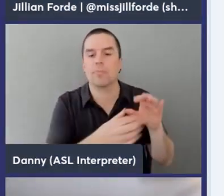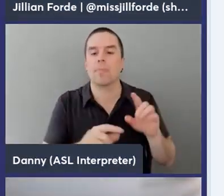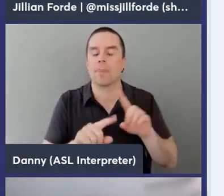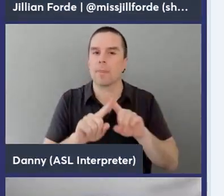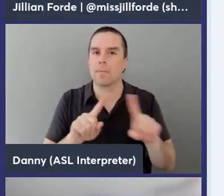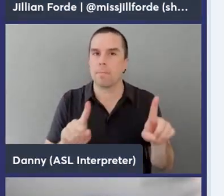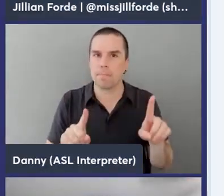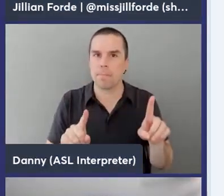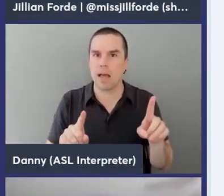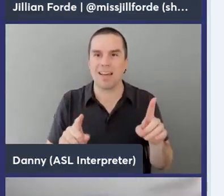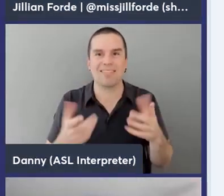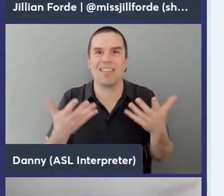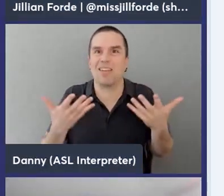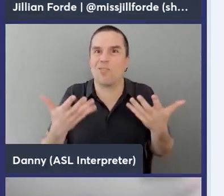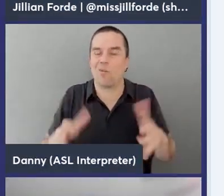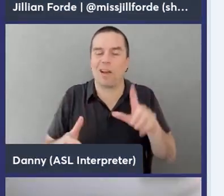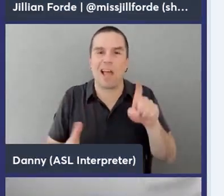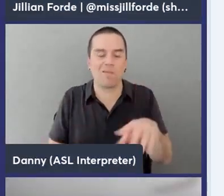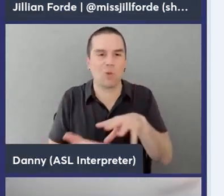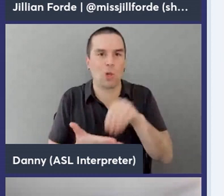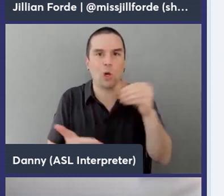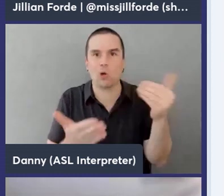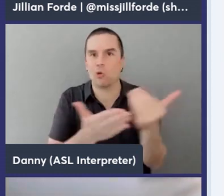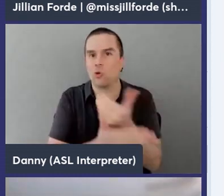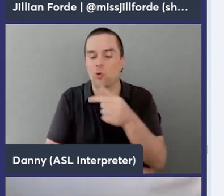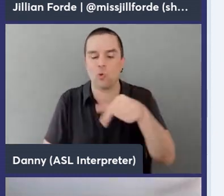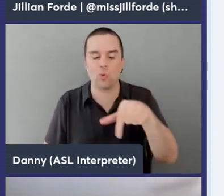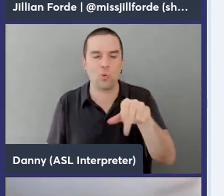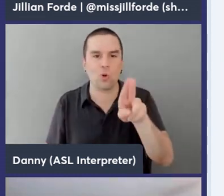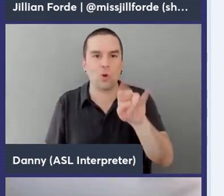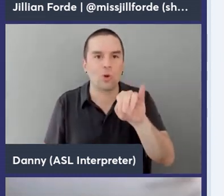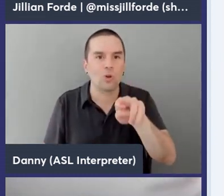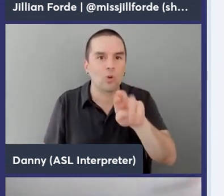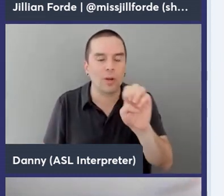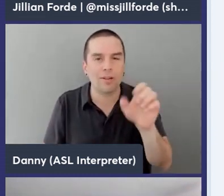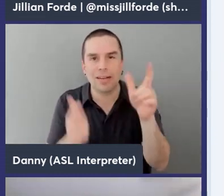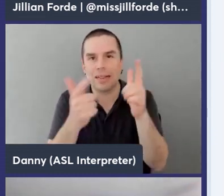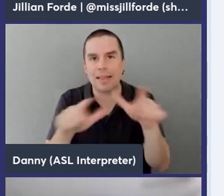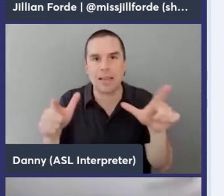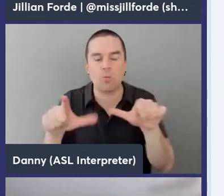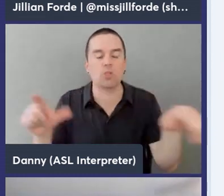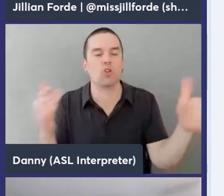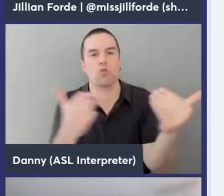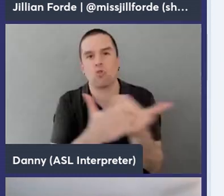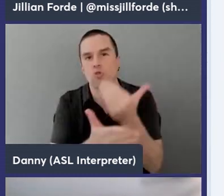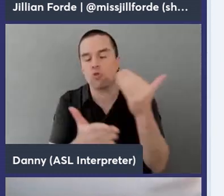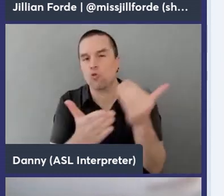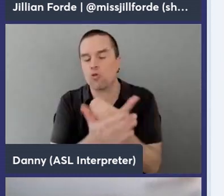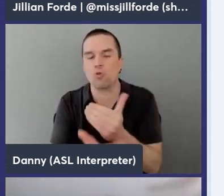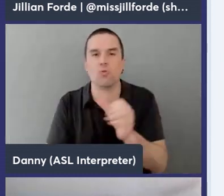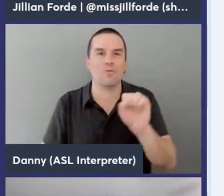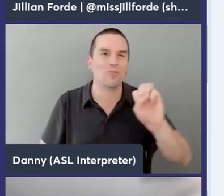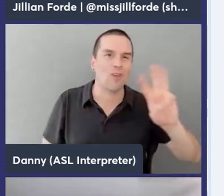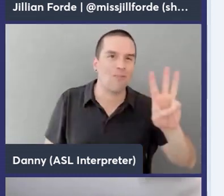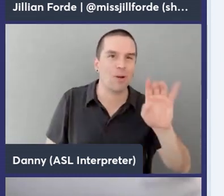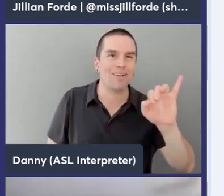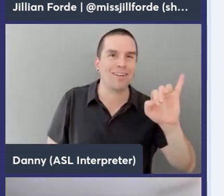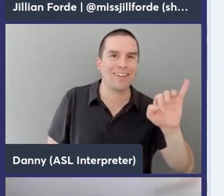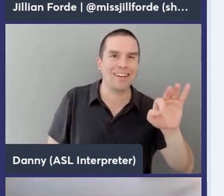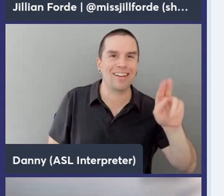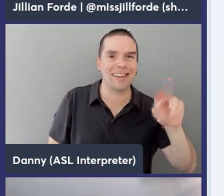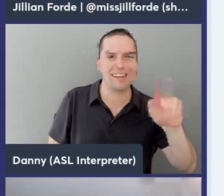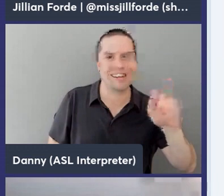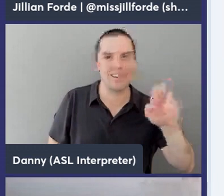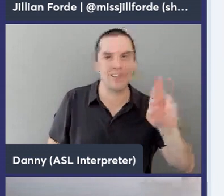learning new query languages or new interfaces or things to use. And that's really where this tool was built. Was really kind of designed